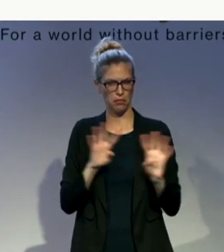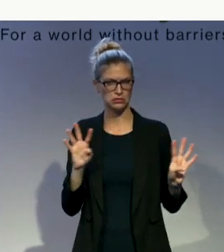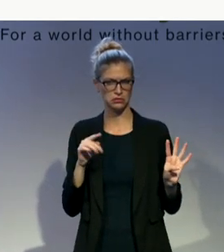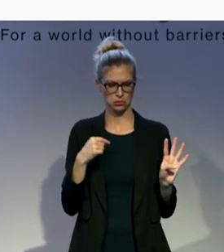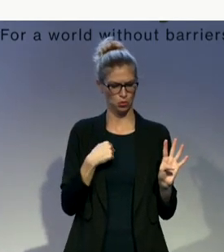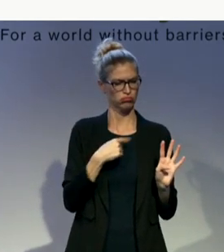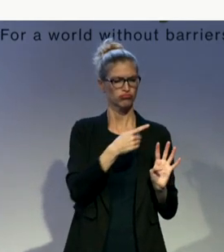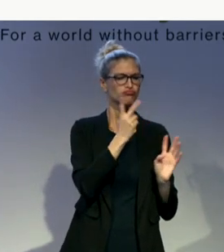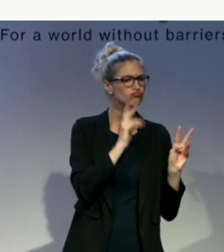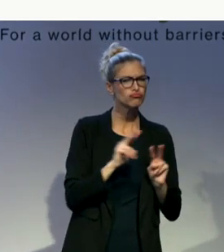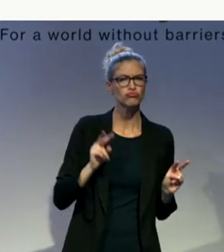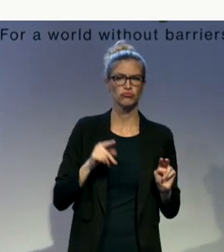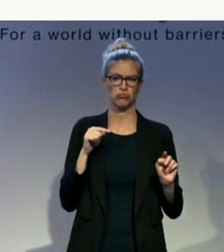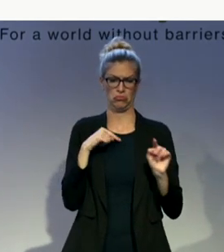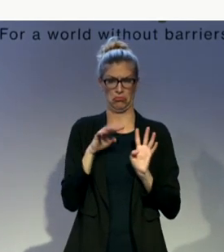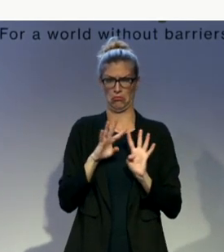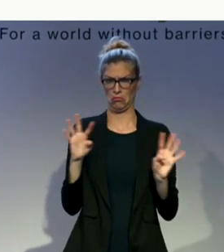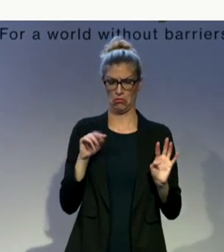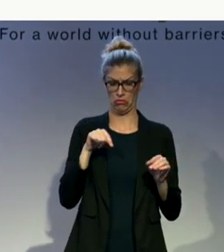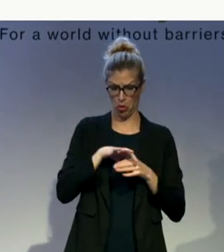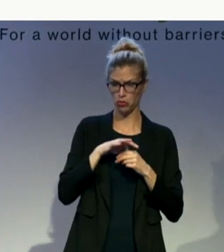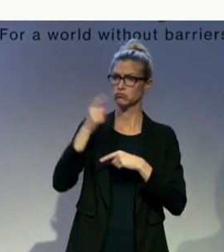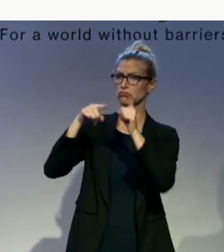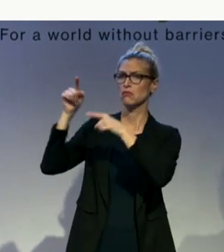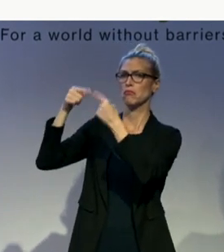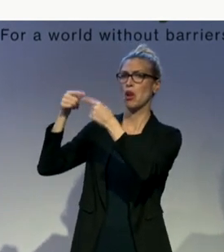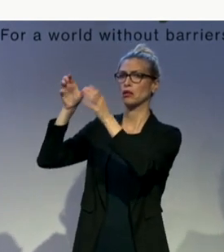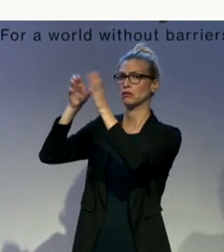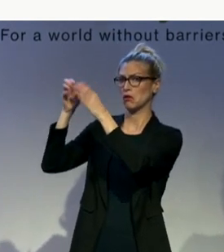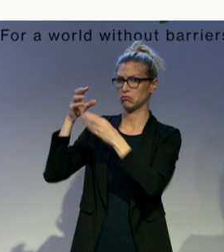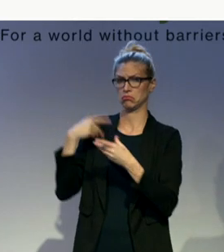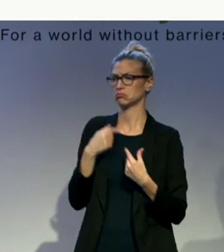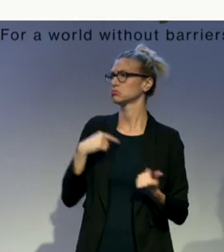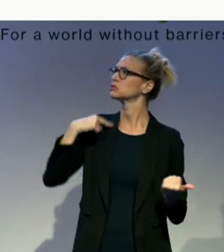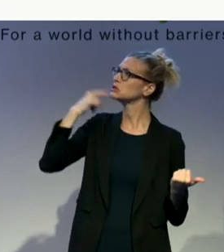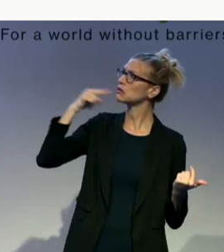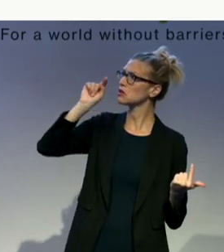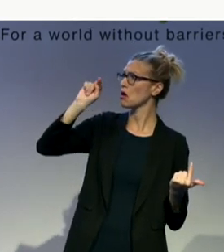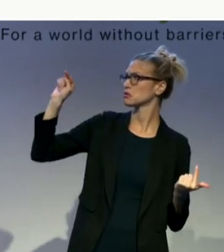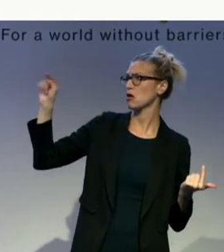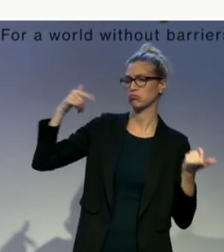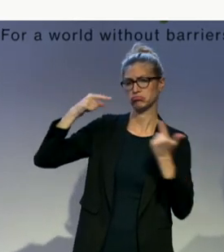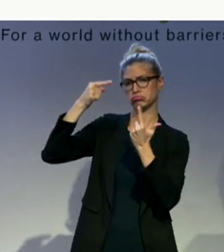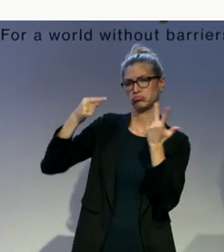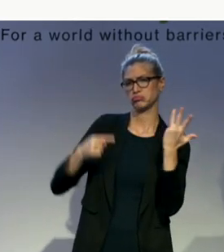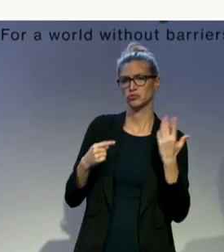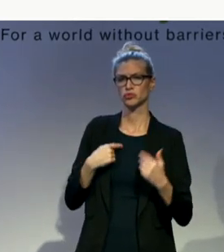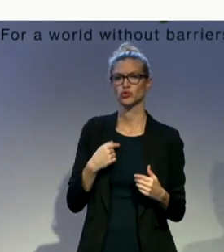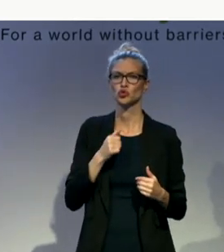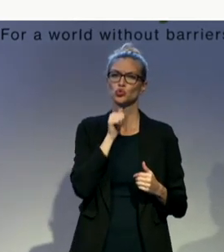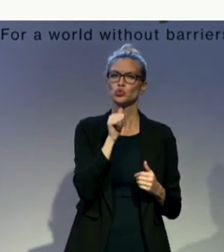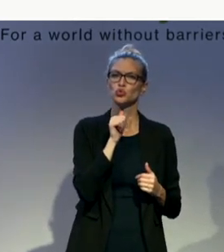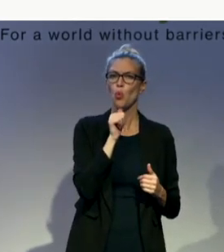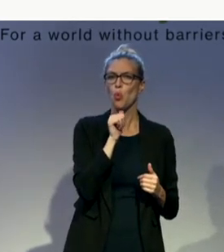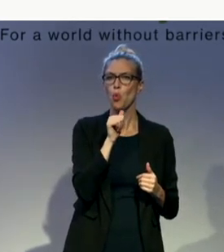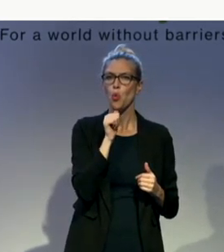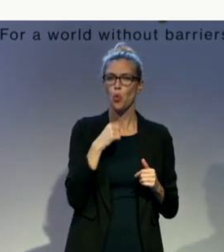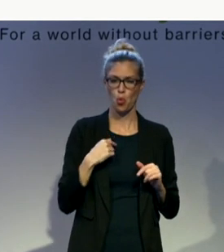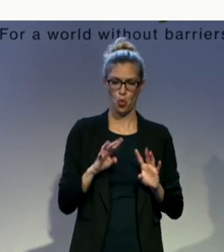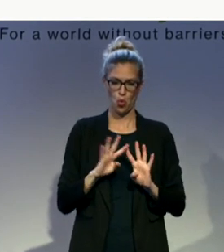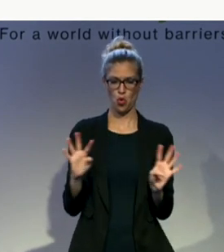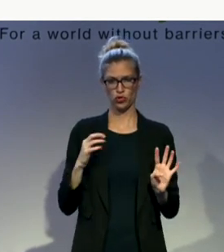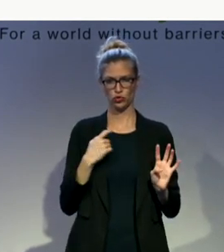manifesto. I do think what is missing is somebody to hold that that as a requirement,